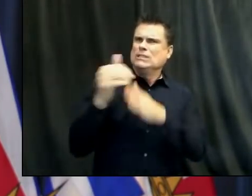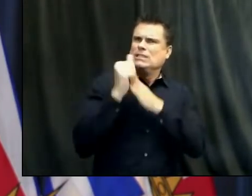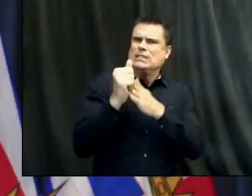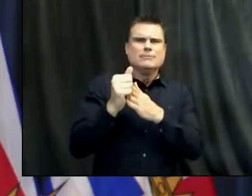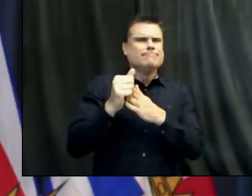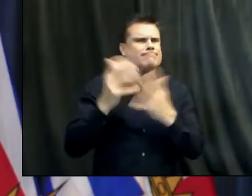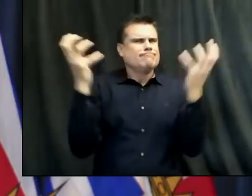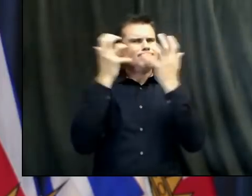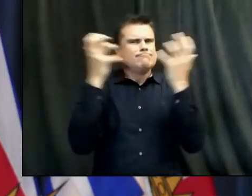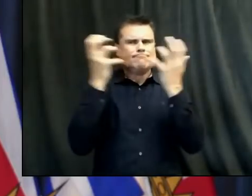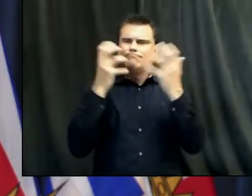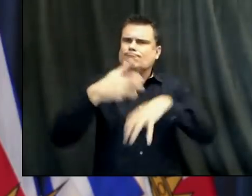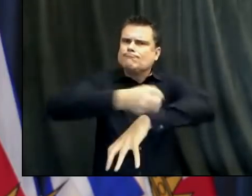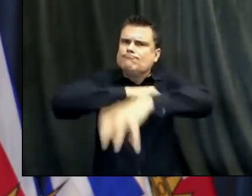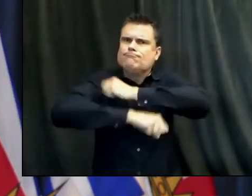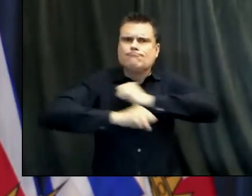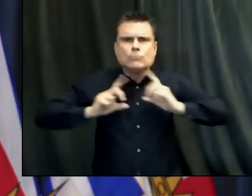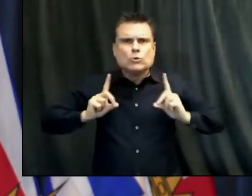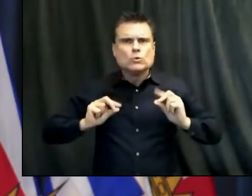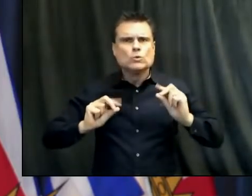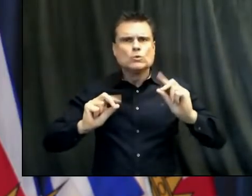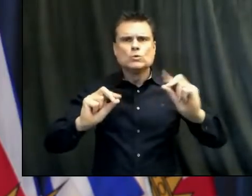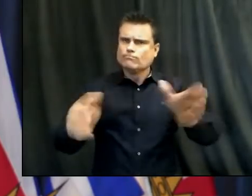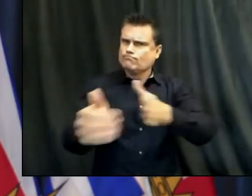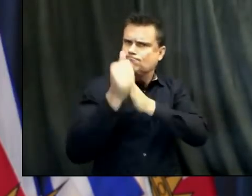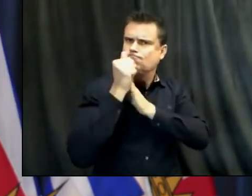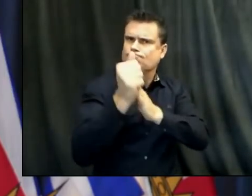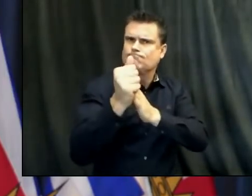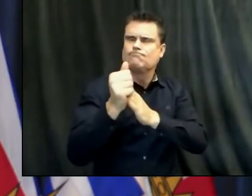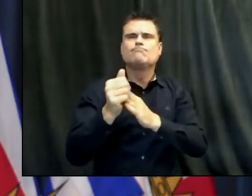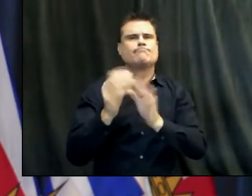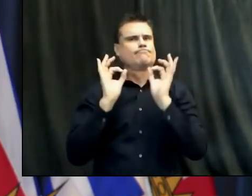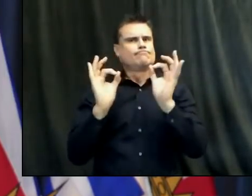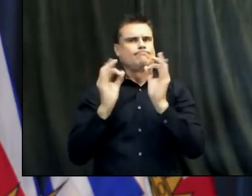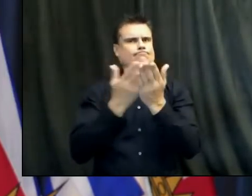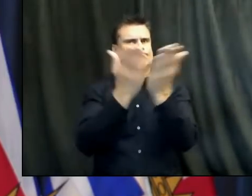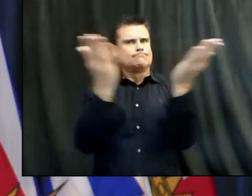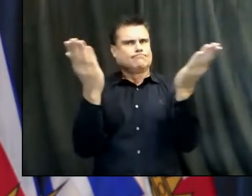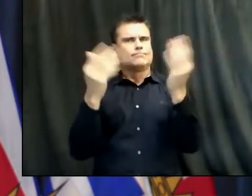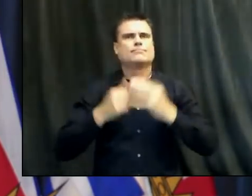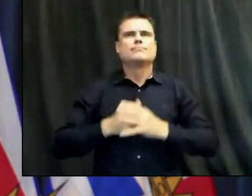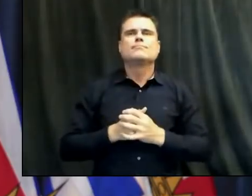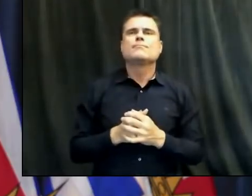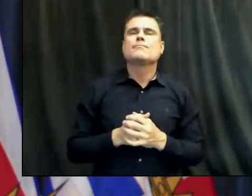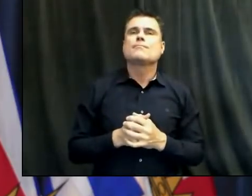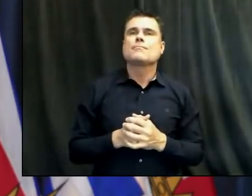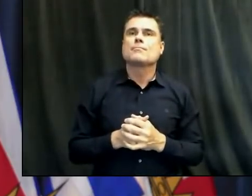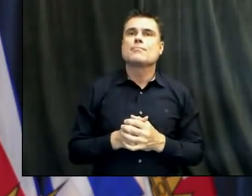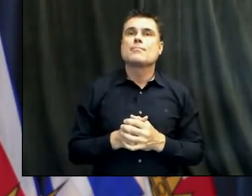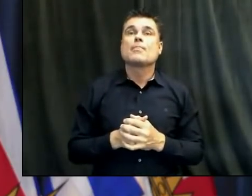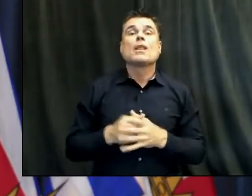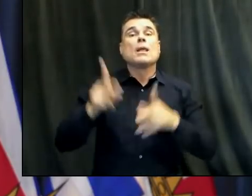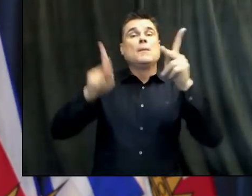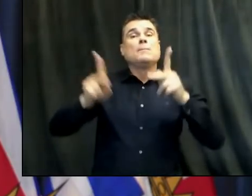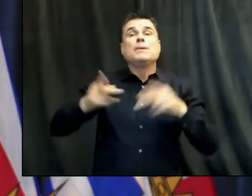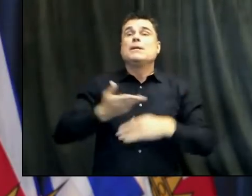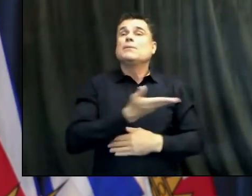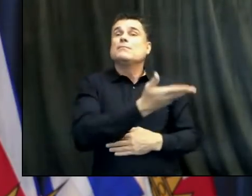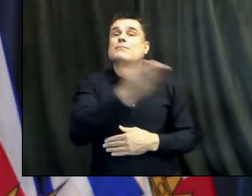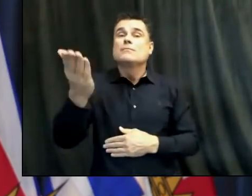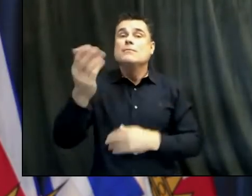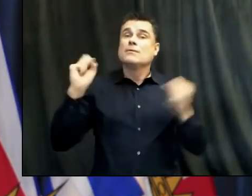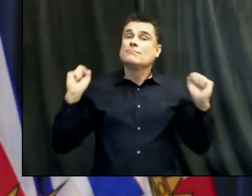know how much of a sacrifice we know it is not to have